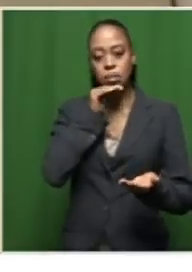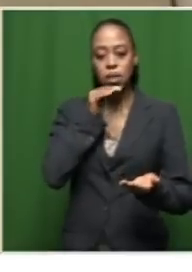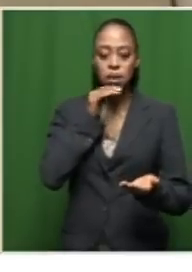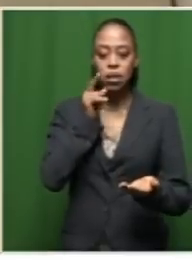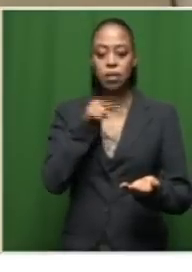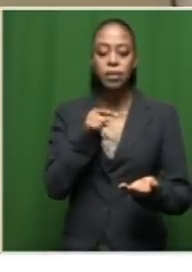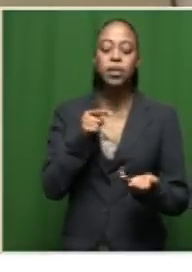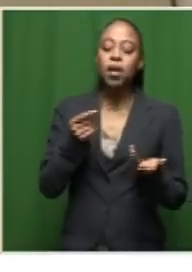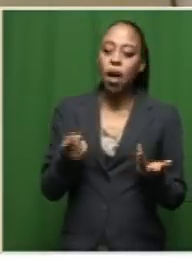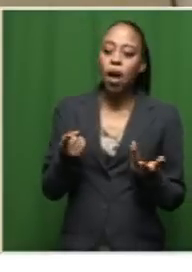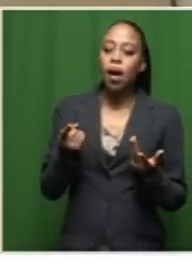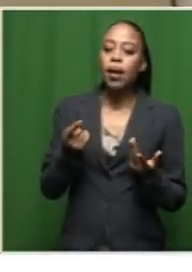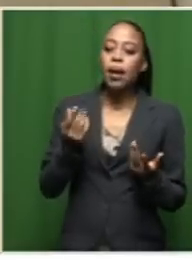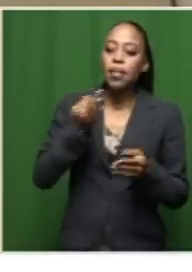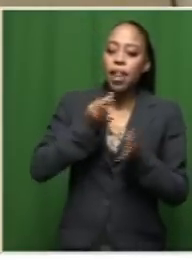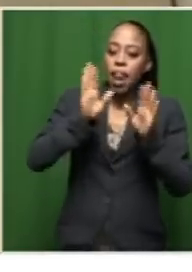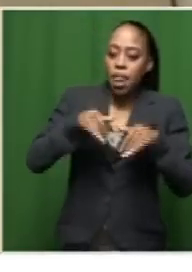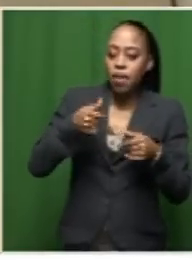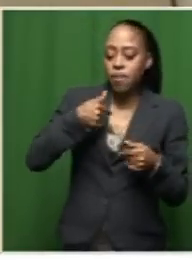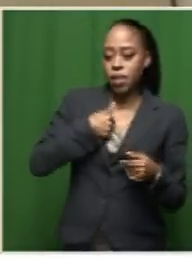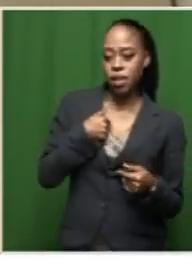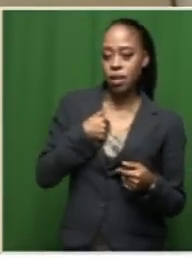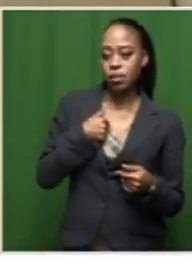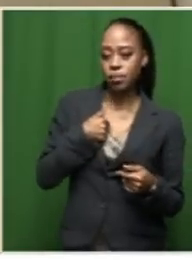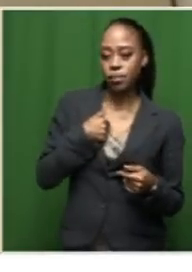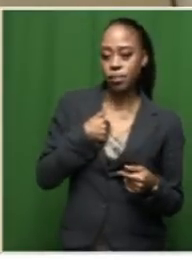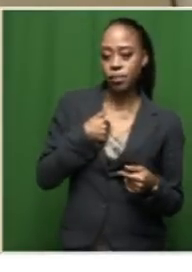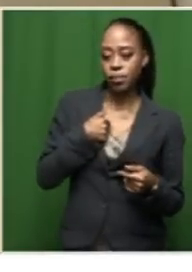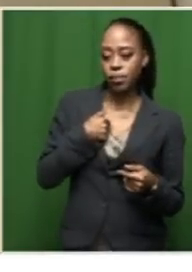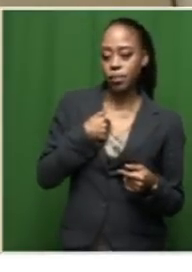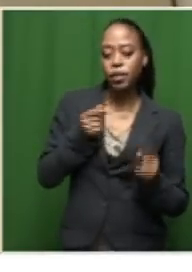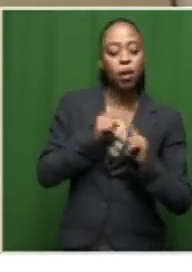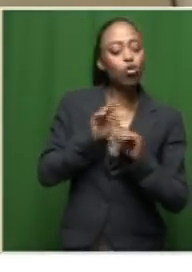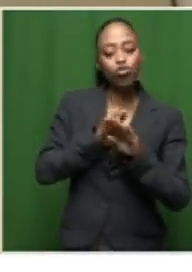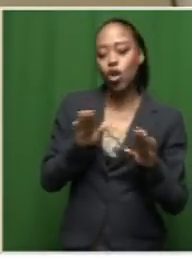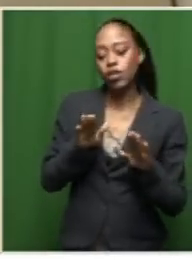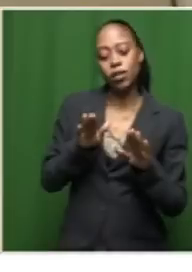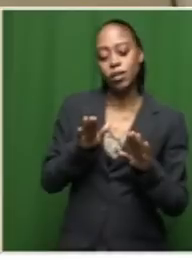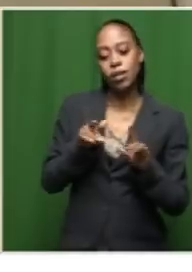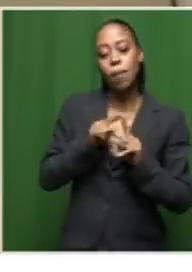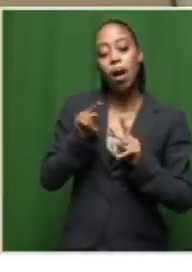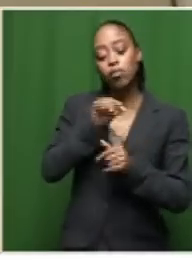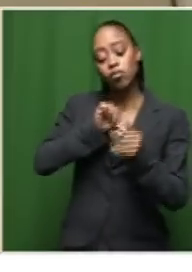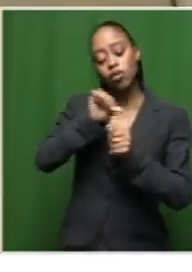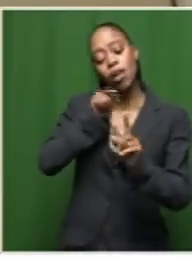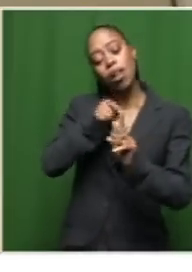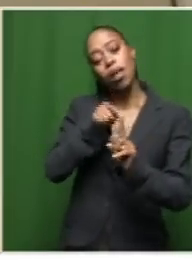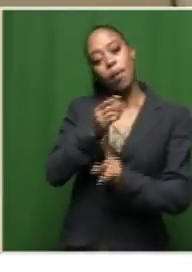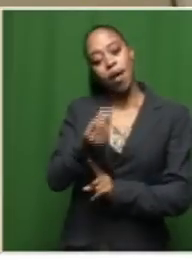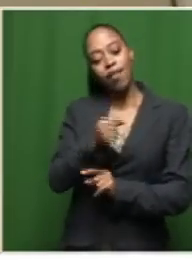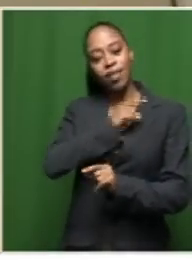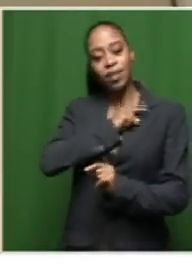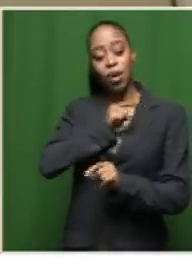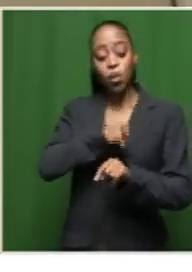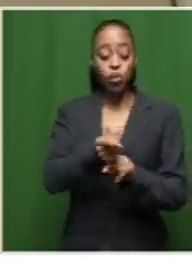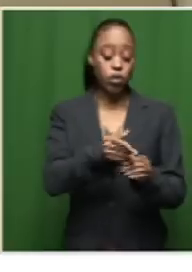their inheritance, but it actually is not. It remains to serve a social purpose. That is why when